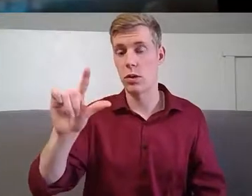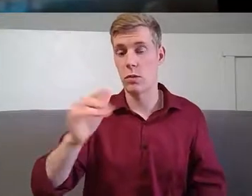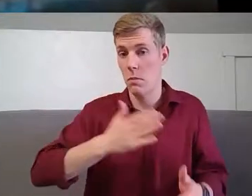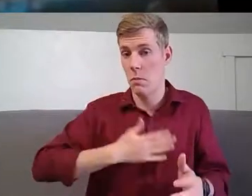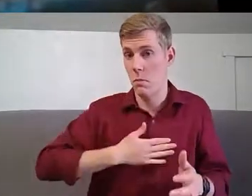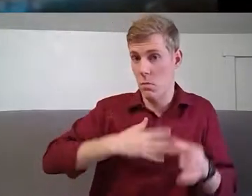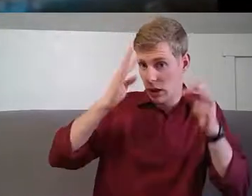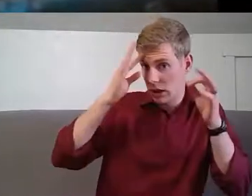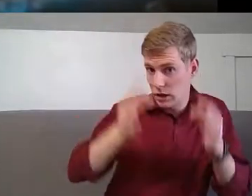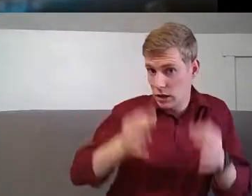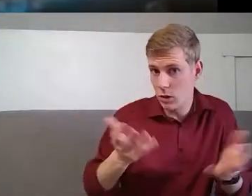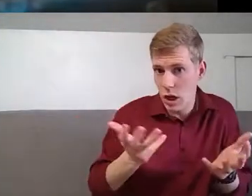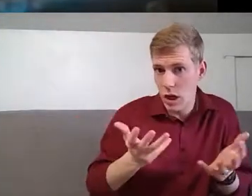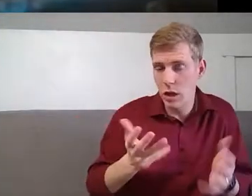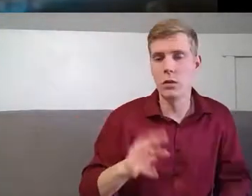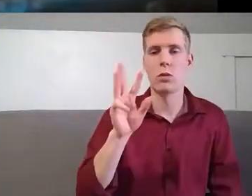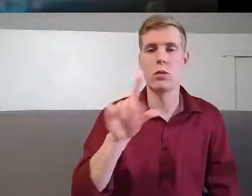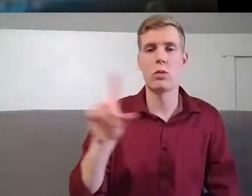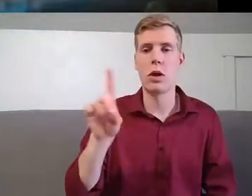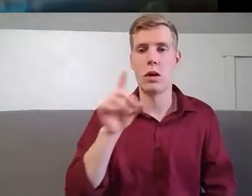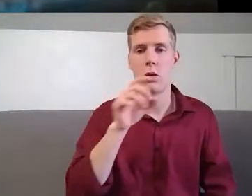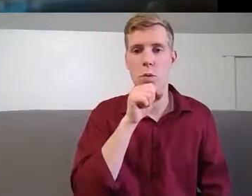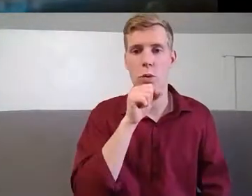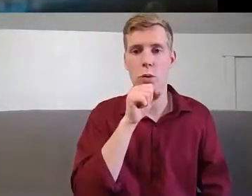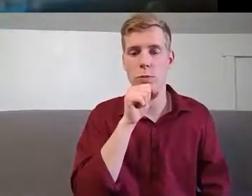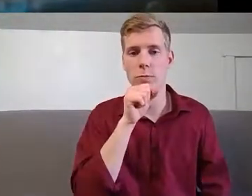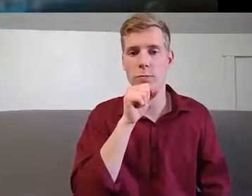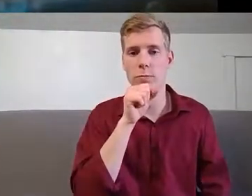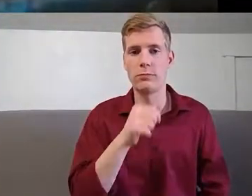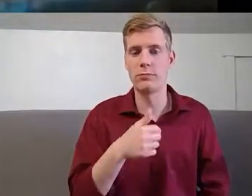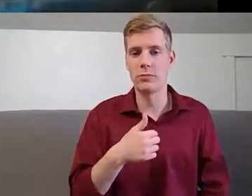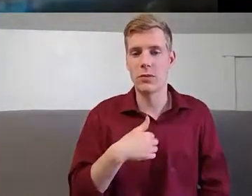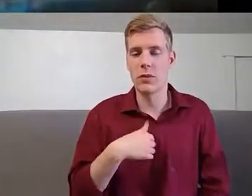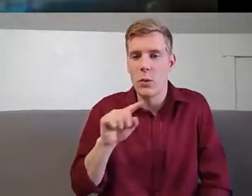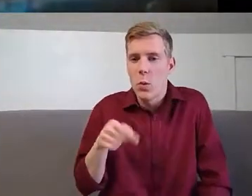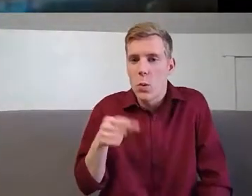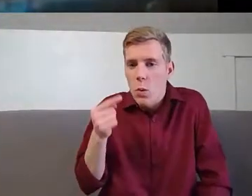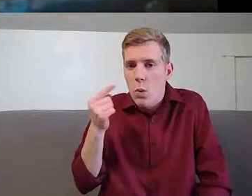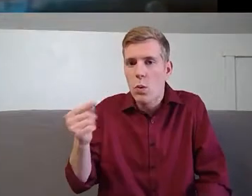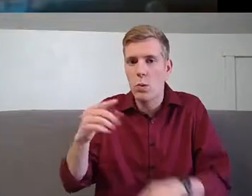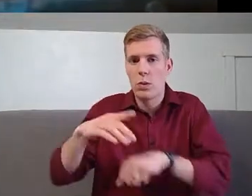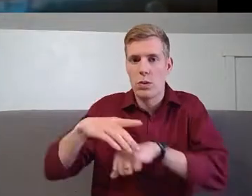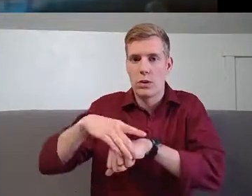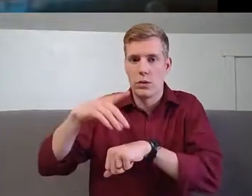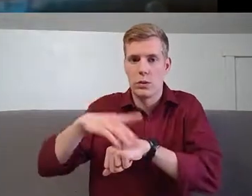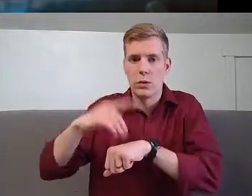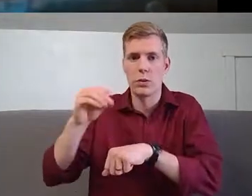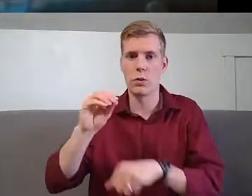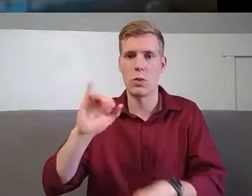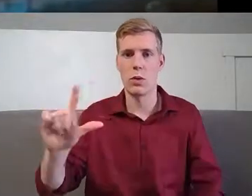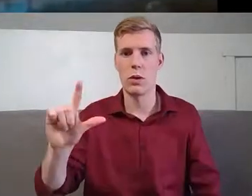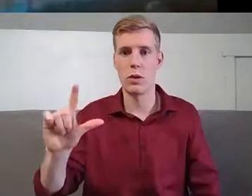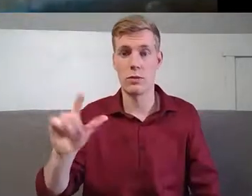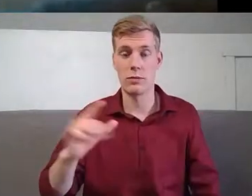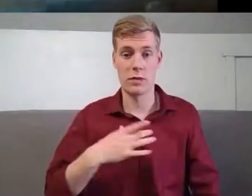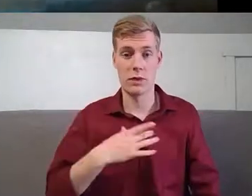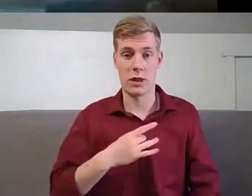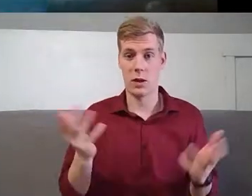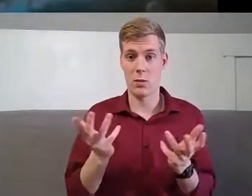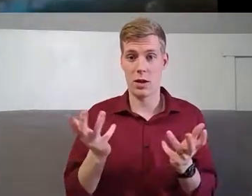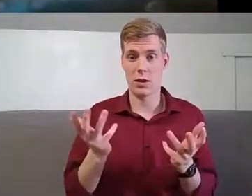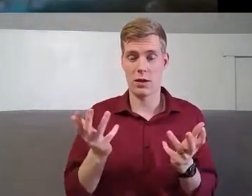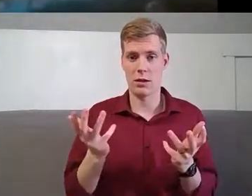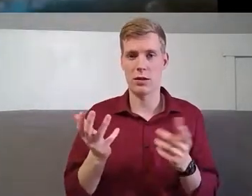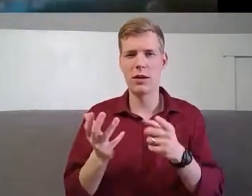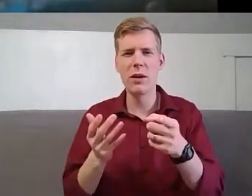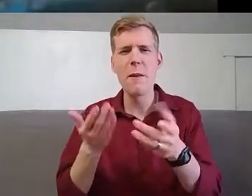wild orange, and I only use doTerra essential oils. The thing that I love about doTerra essential oils, and